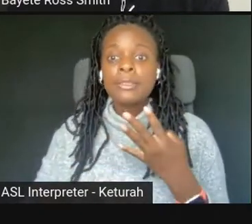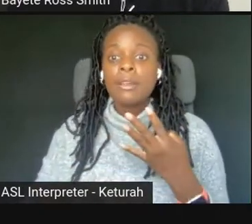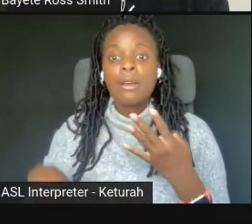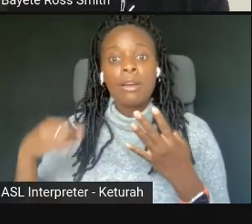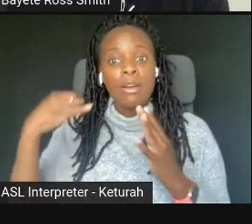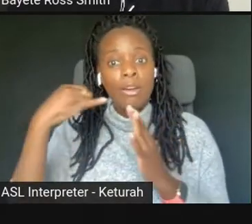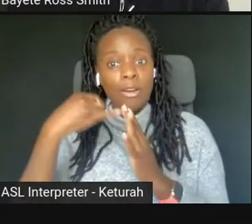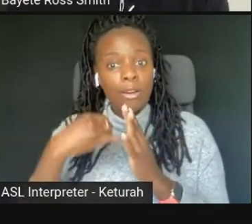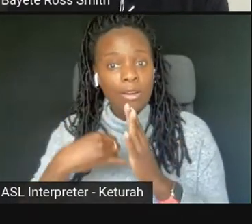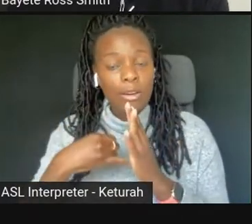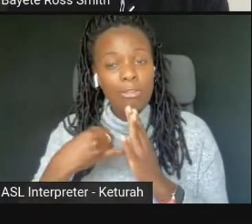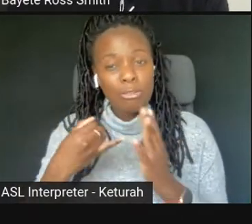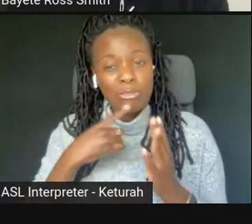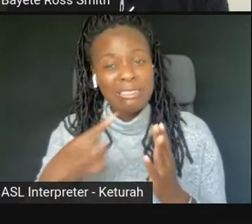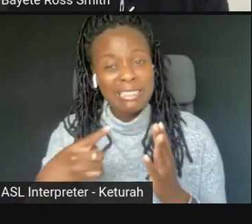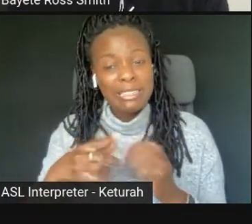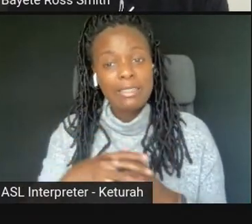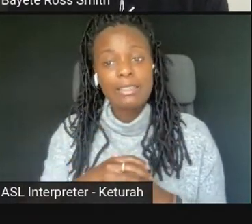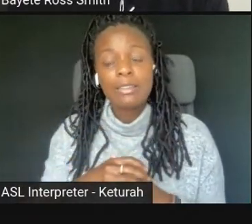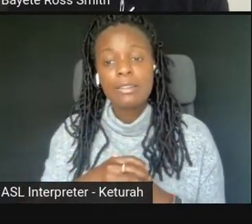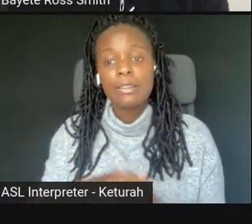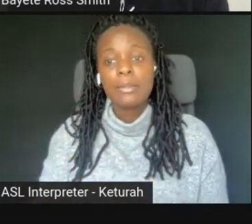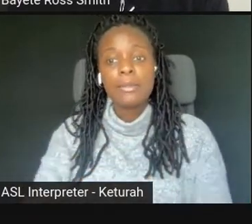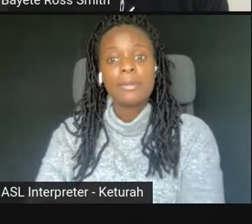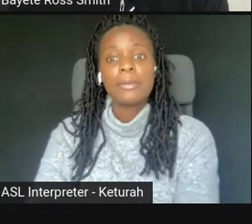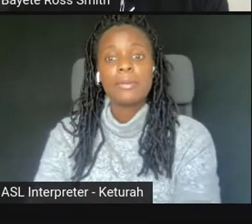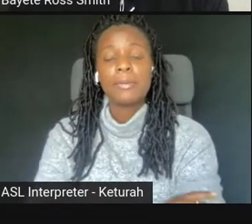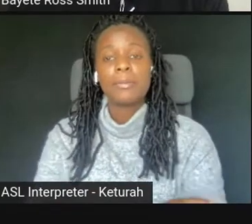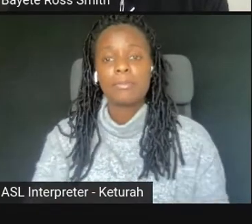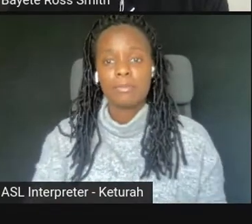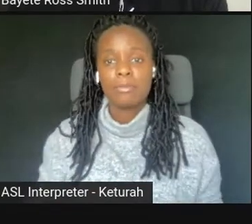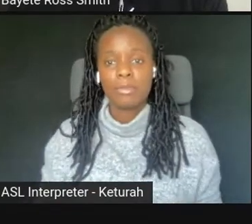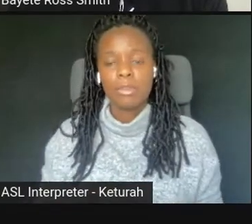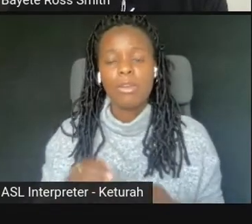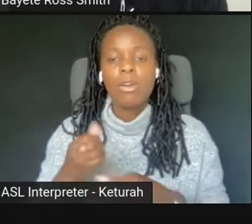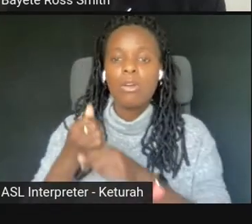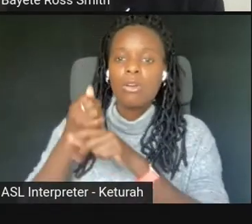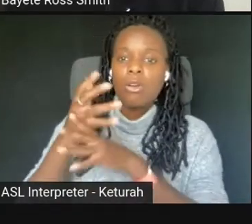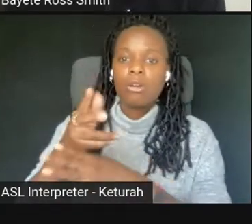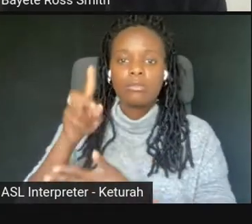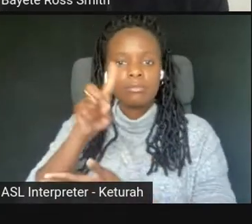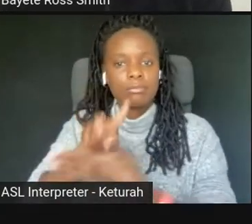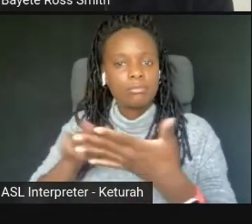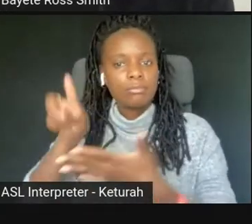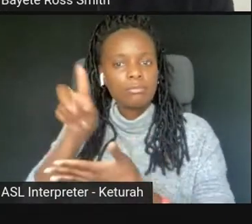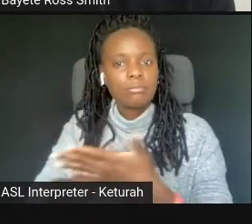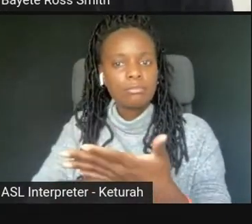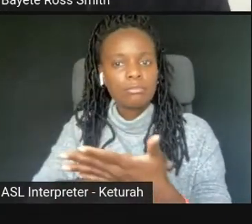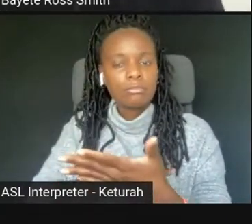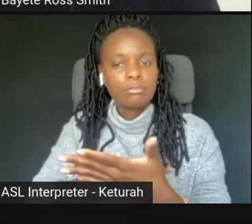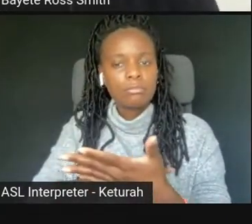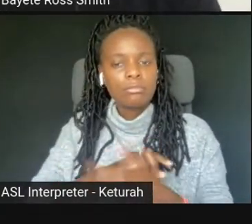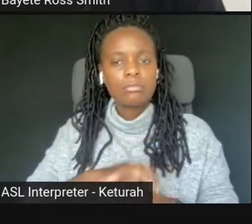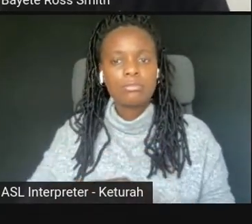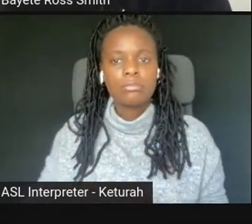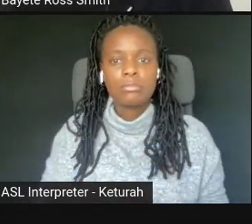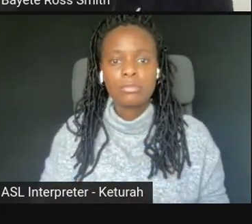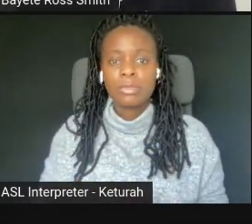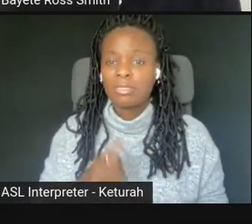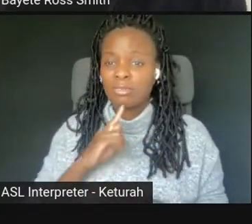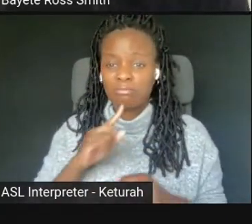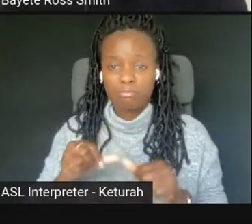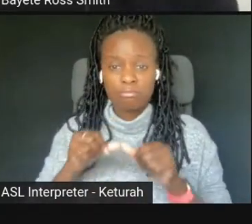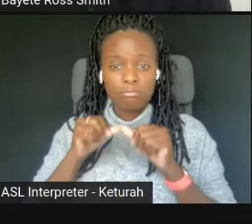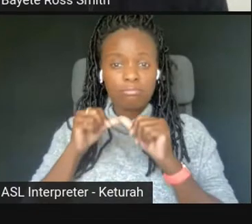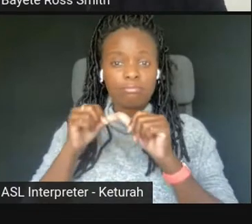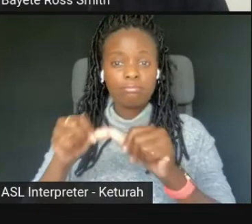are the cornerstones of discriminatory practices, amongst other identity factors that uphold systemic